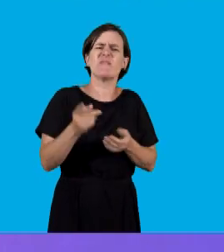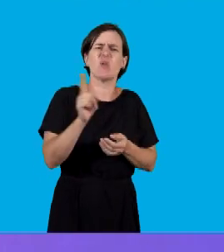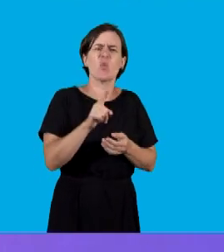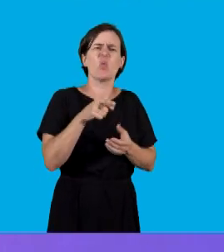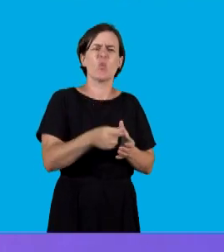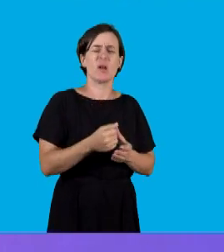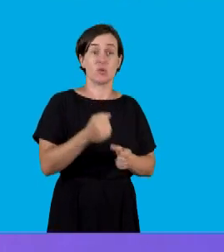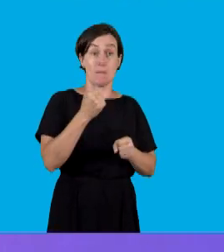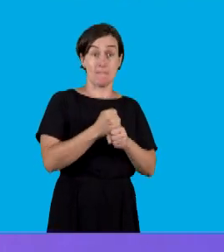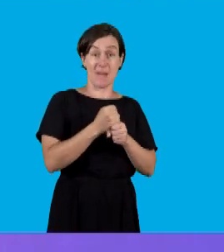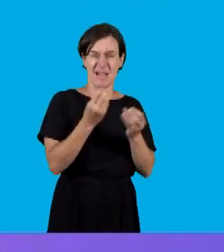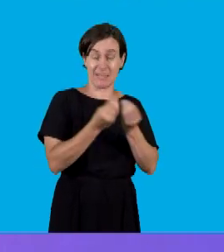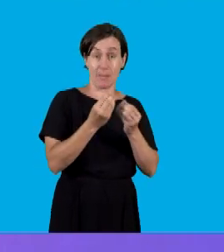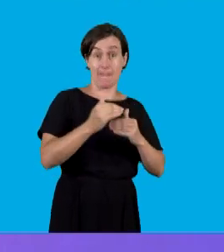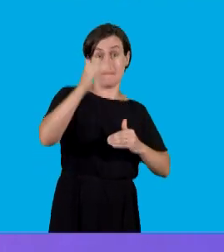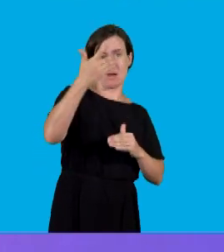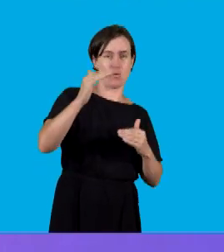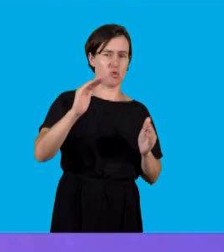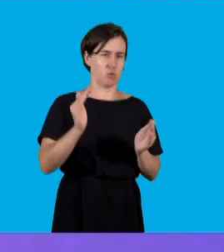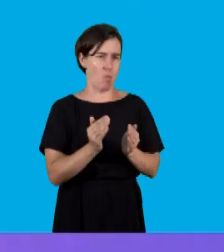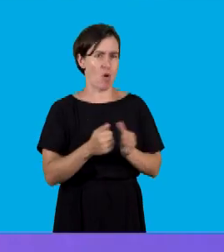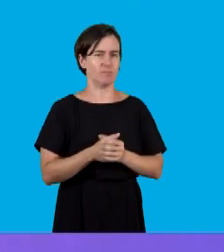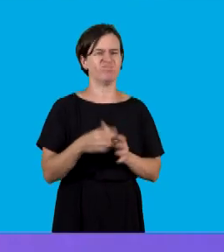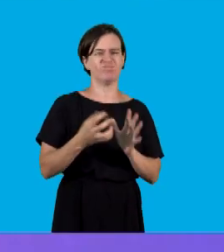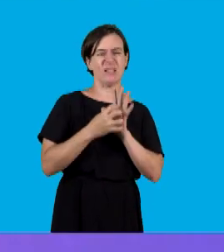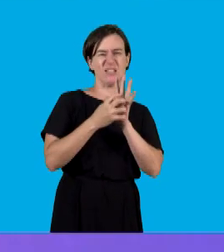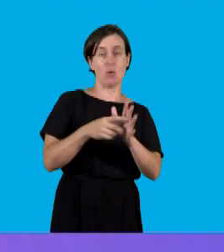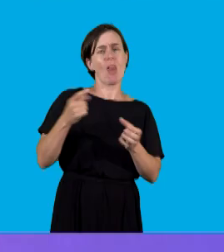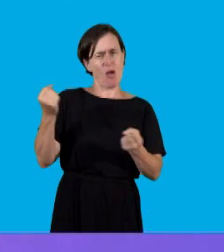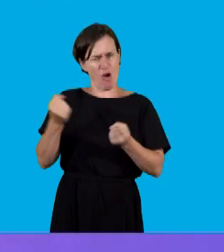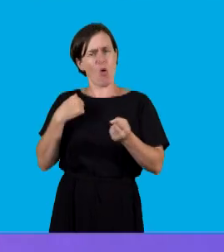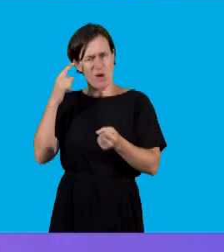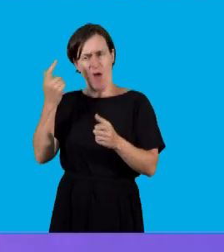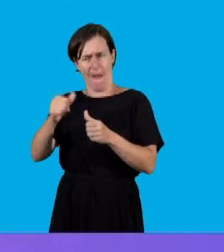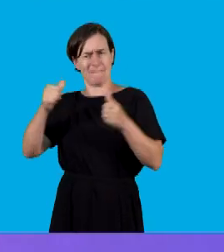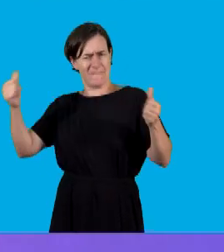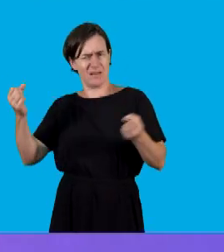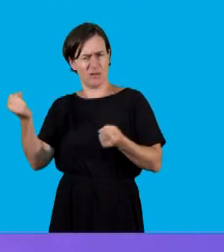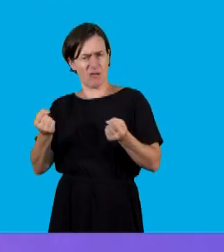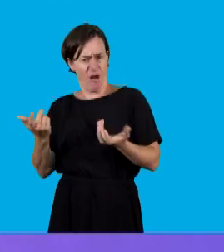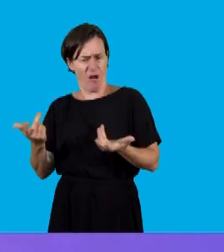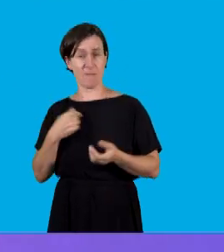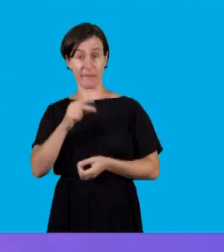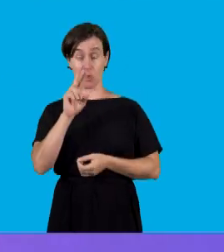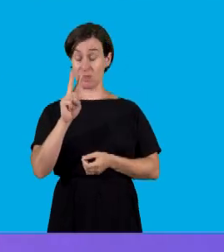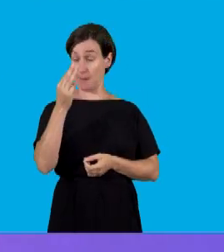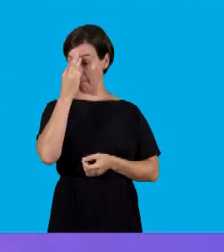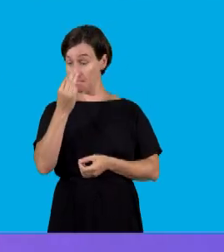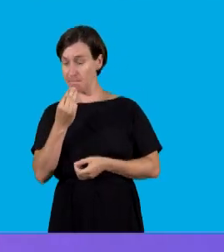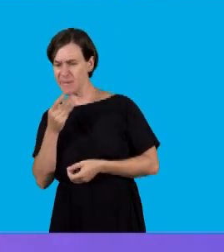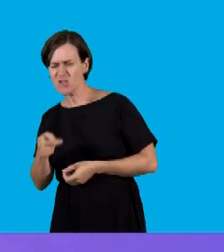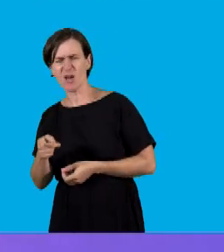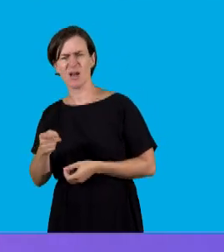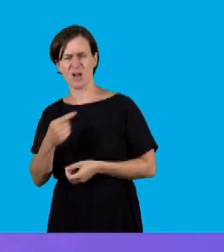reduce or enlarge sizes of objects? For an example, we know the actual size of a car, but when we see it on a picture, on